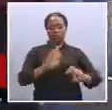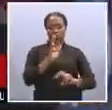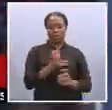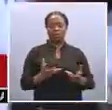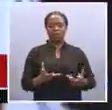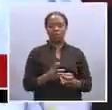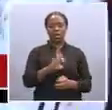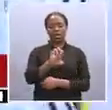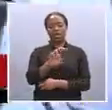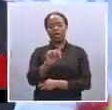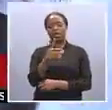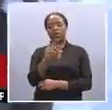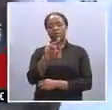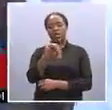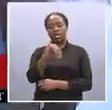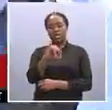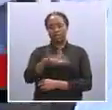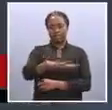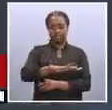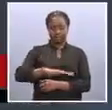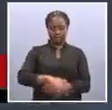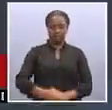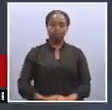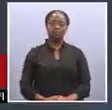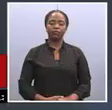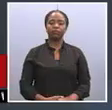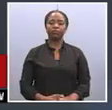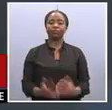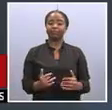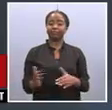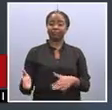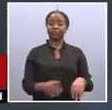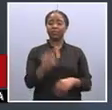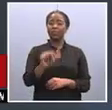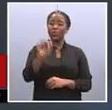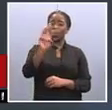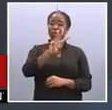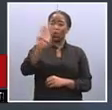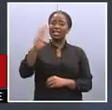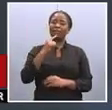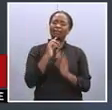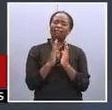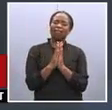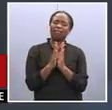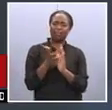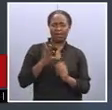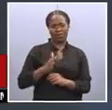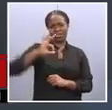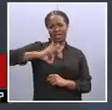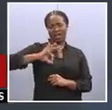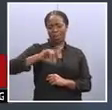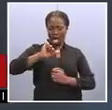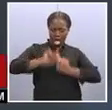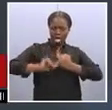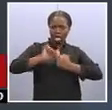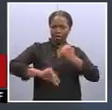Maseko, Escort, KwaZulu-Natal. Contract workers in the Northwest are pleading for their salaries. The Provincial Public